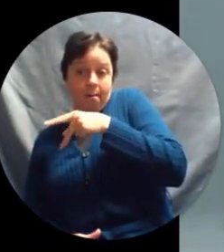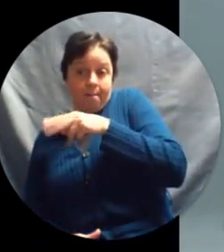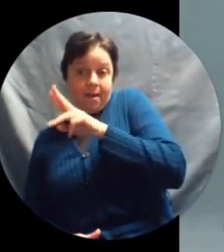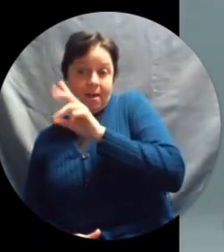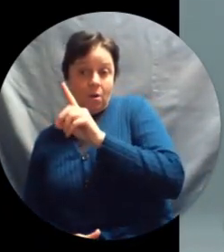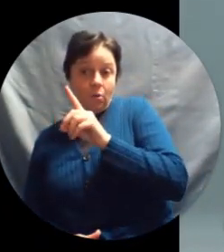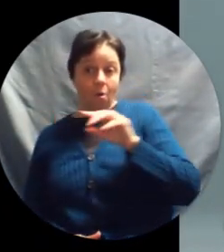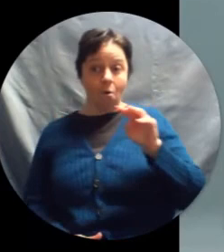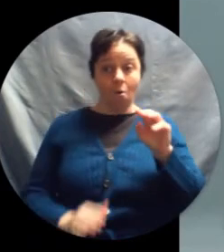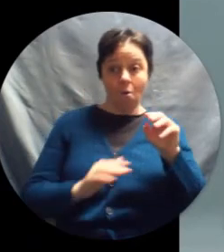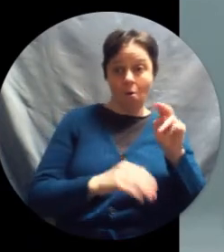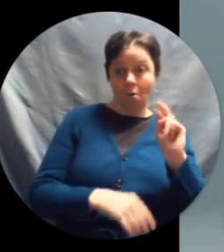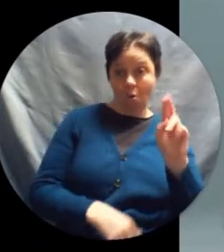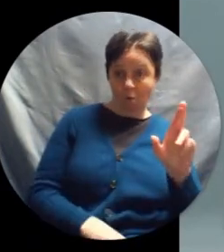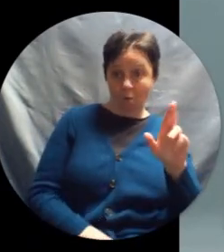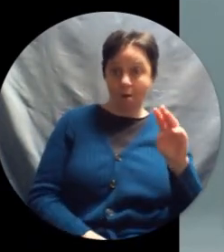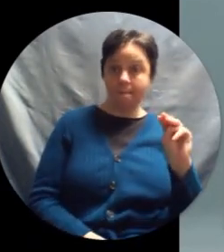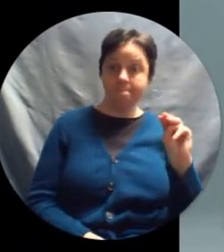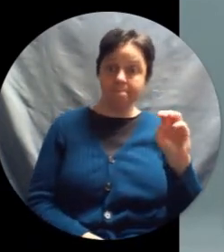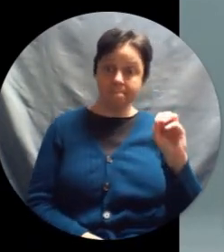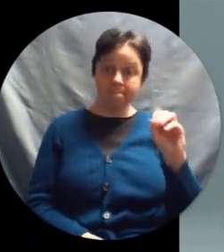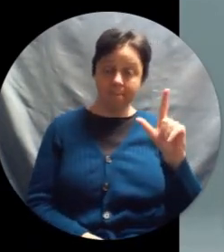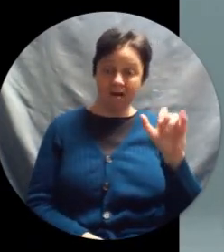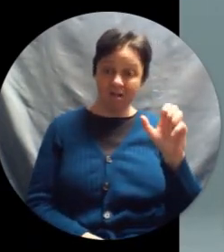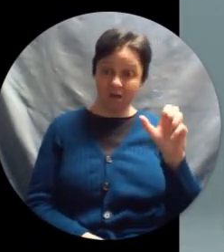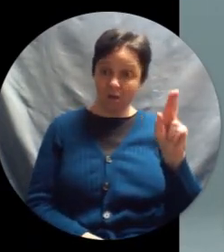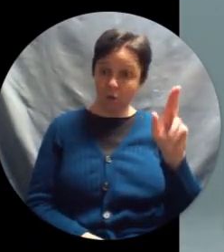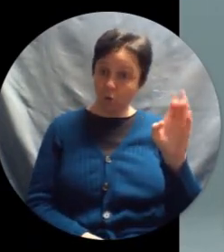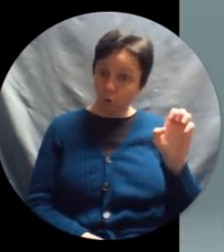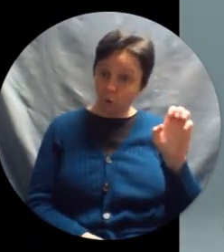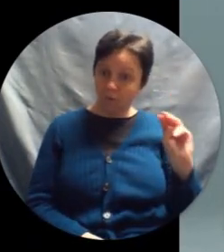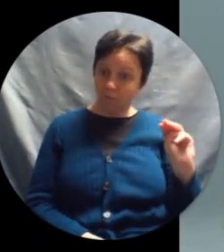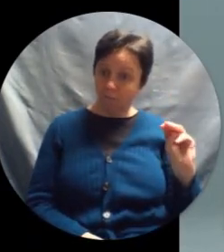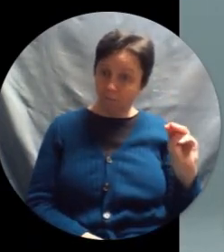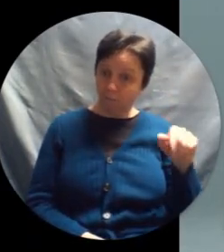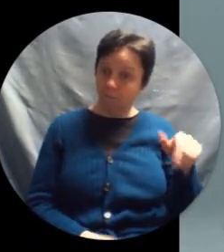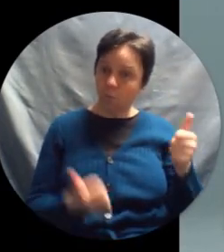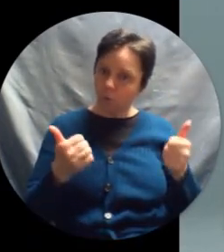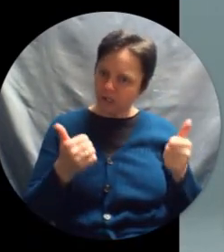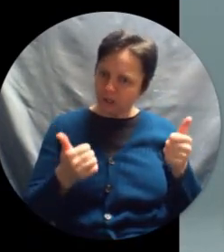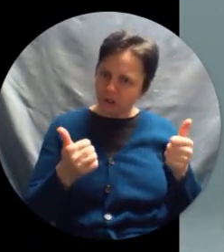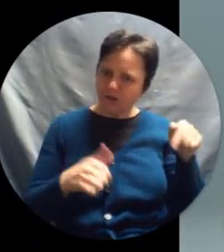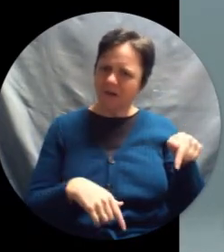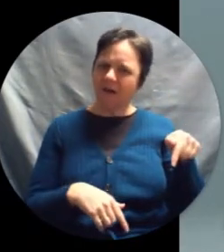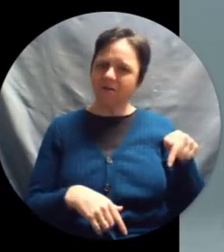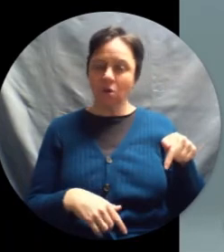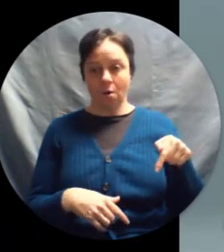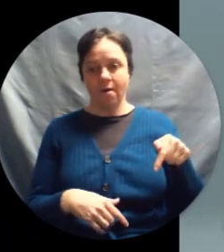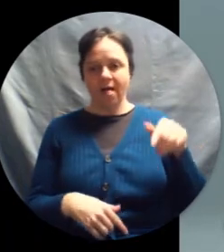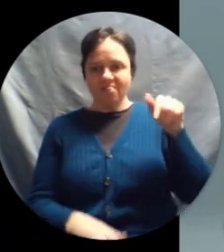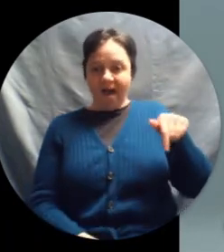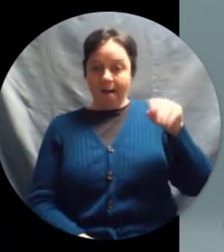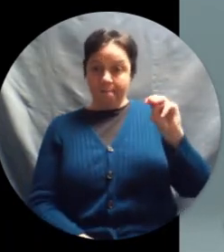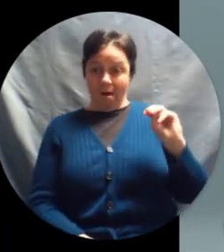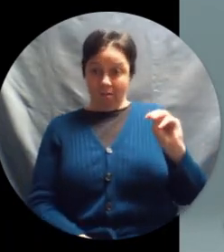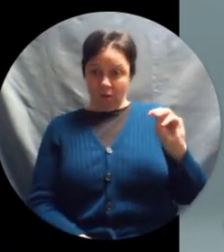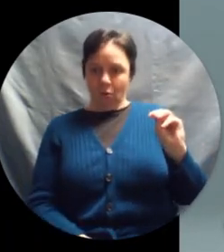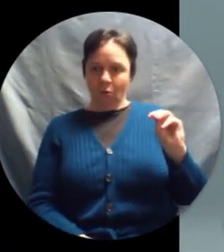Molecules is the smallest unit of a compound. So, and it's still going to display the properties of that